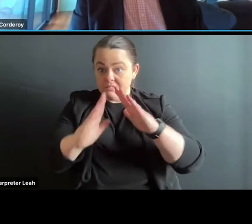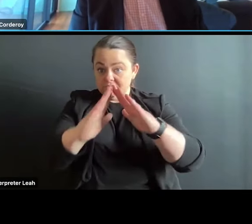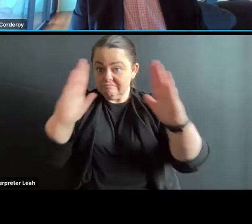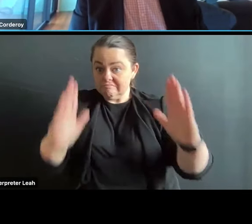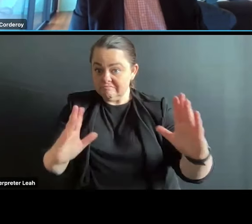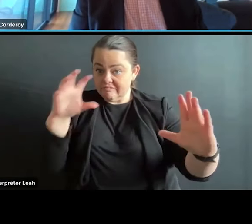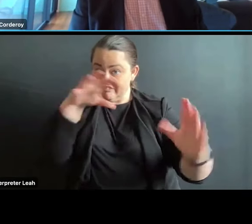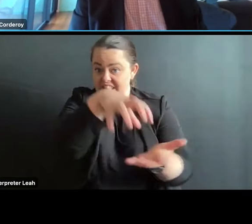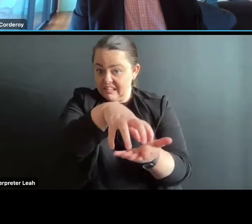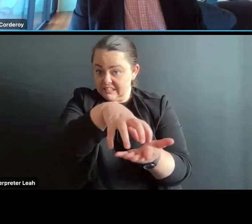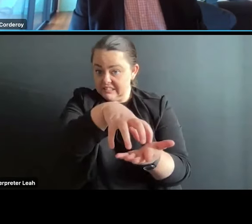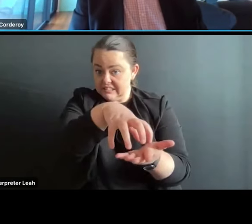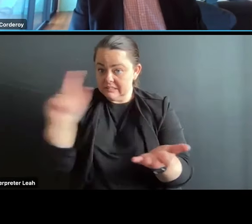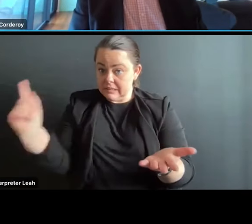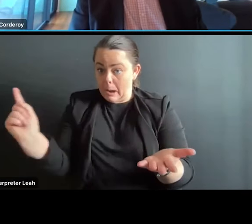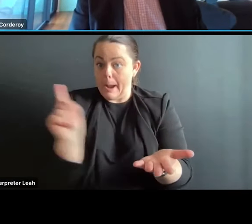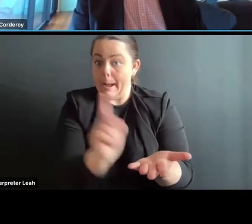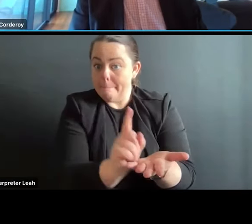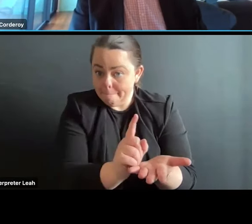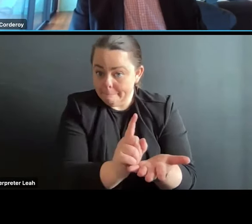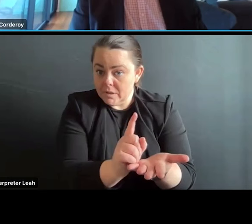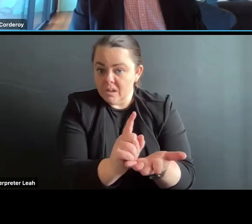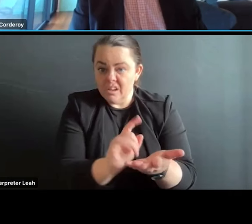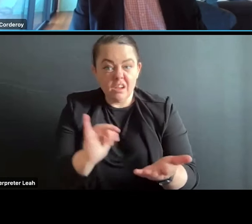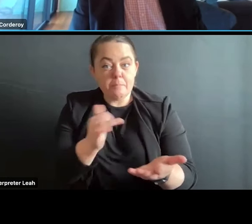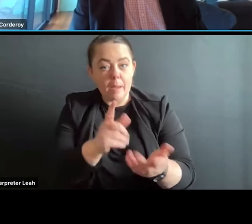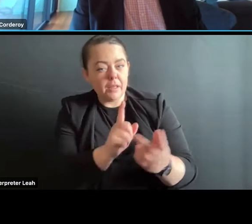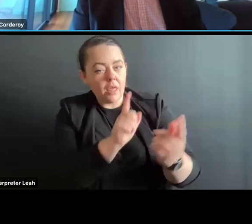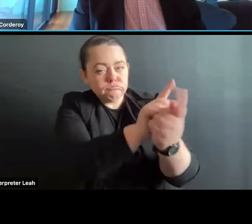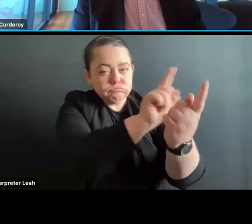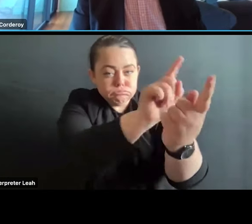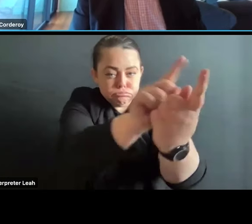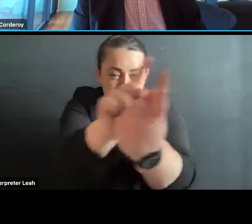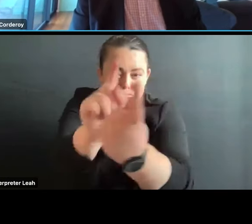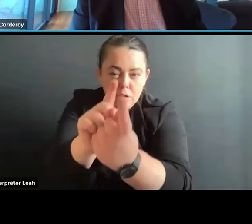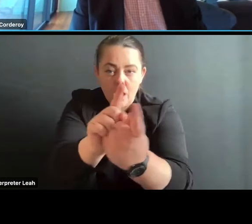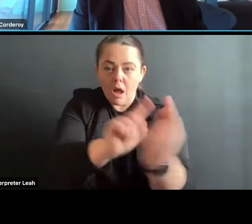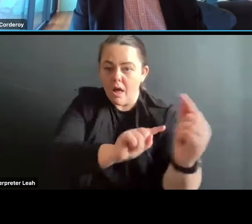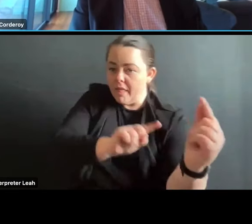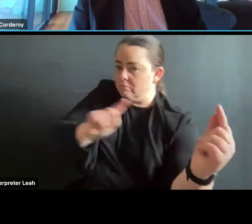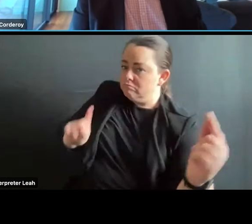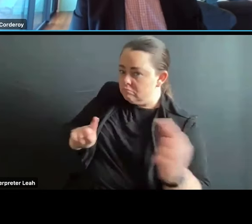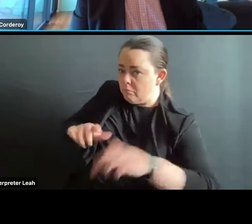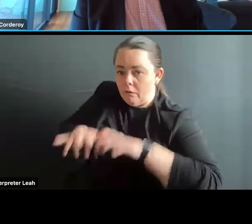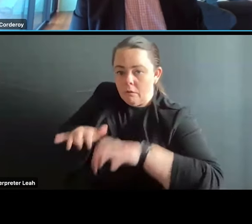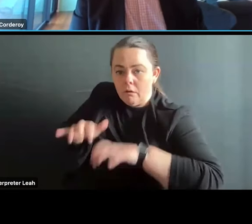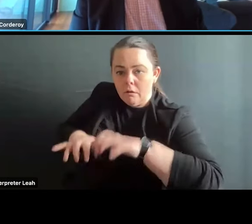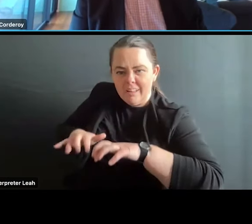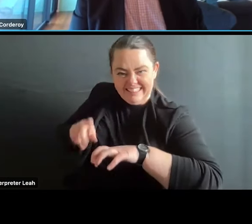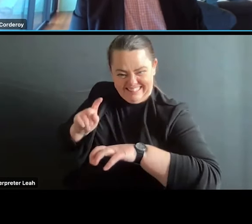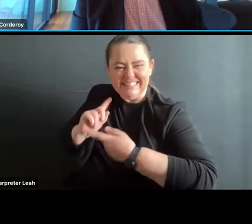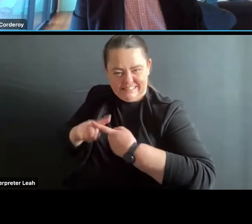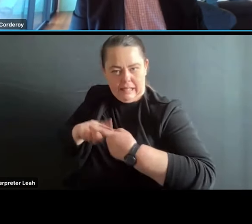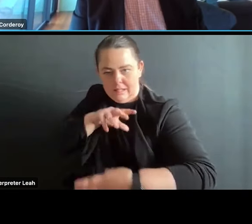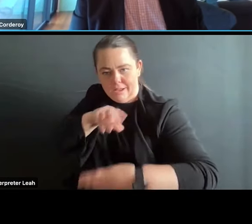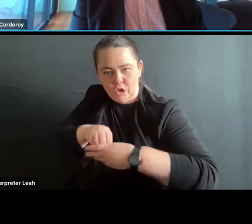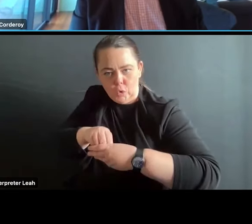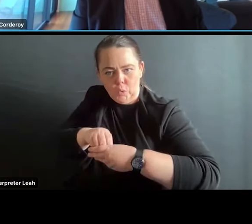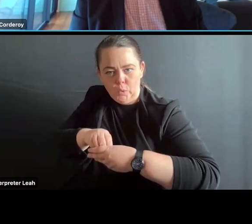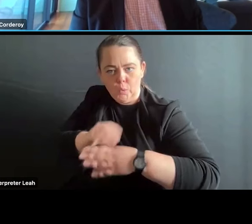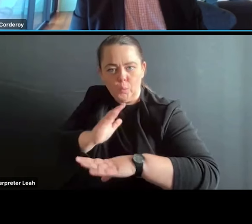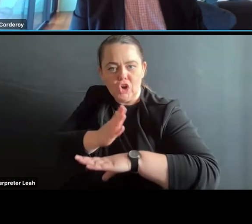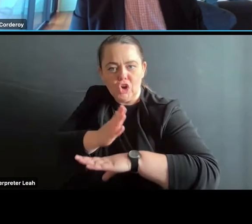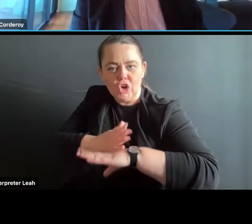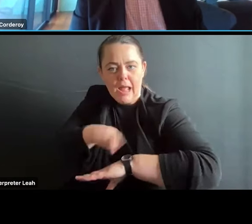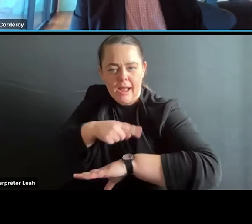facility. So the easiest way to get the staff hours worked, if you can, is from the roster. Because the roster should identify what hours have